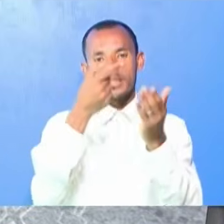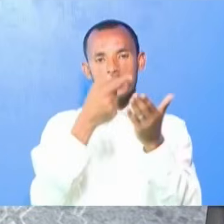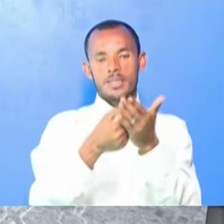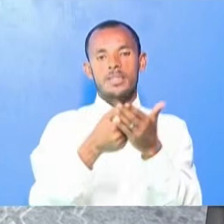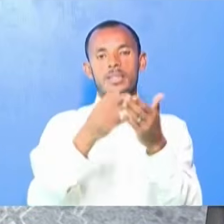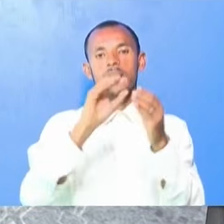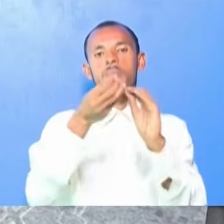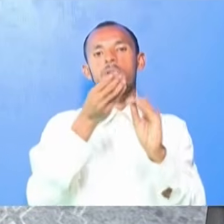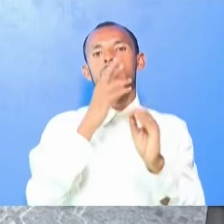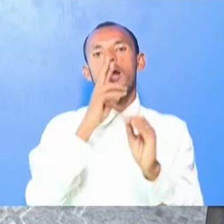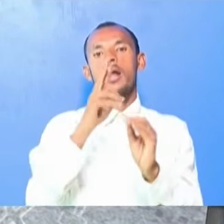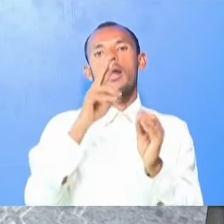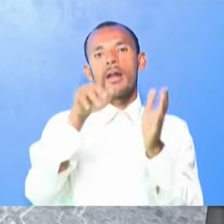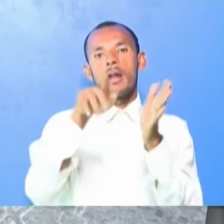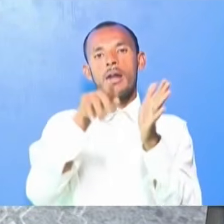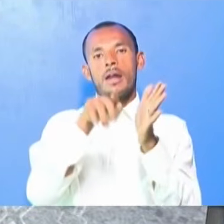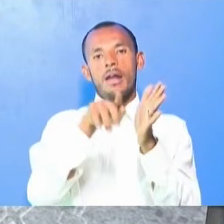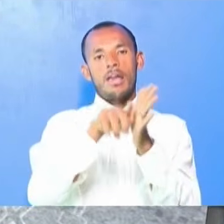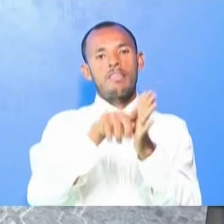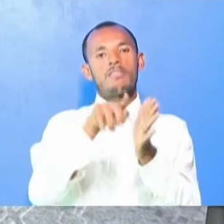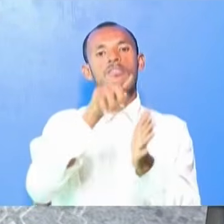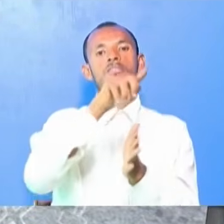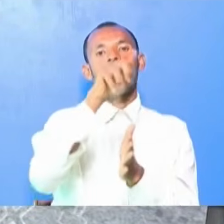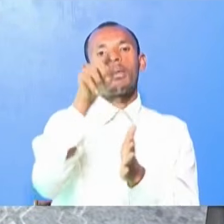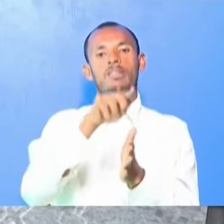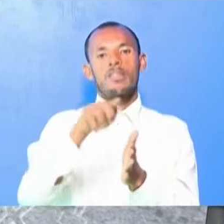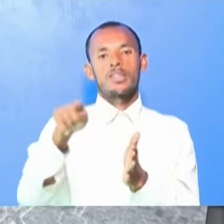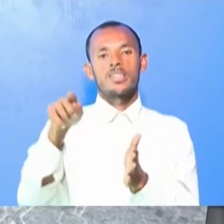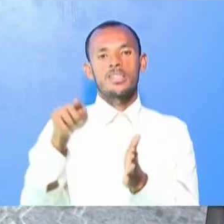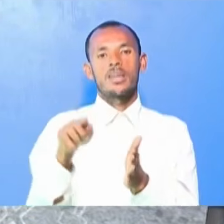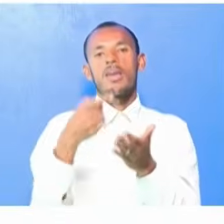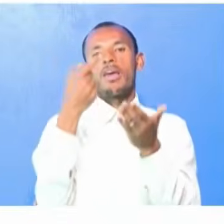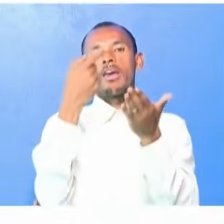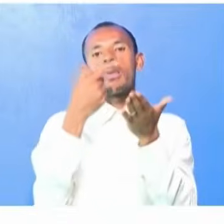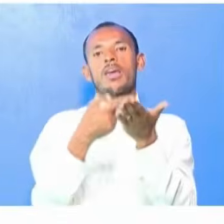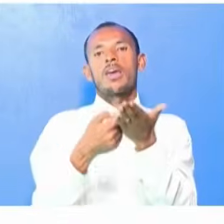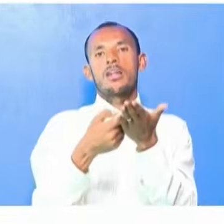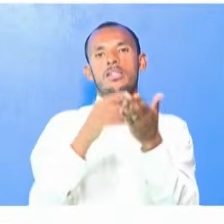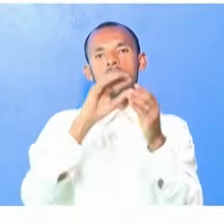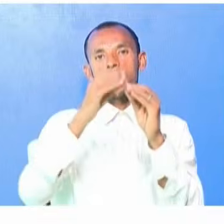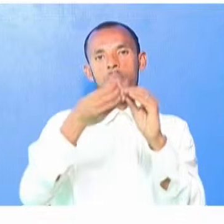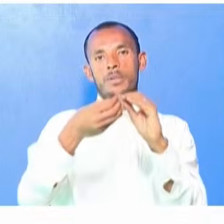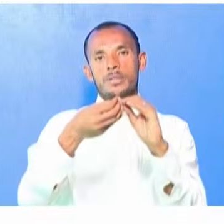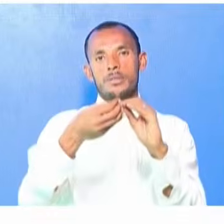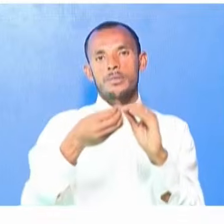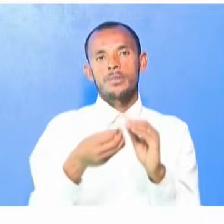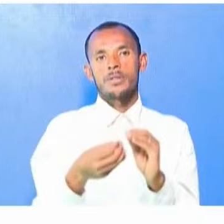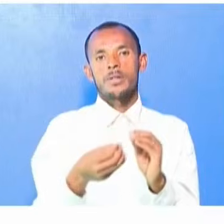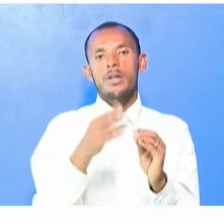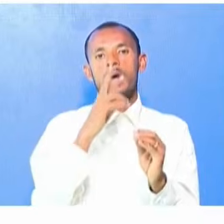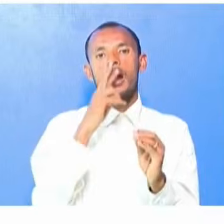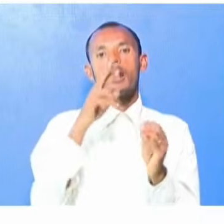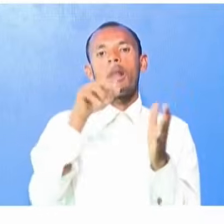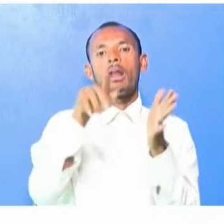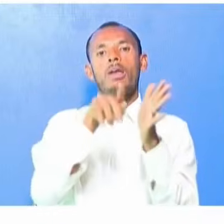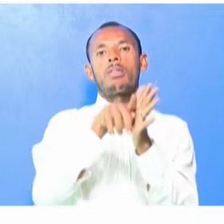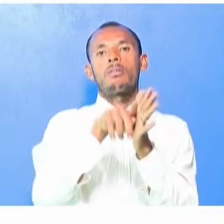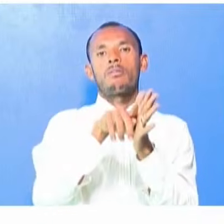are negative integers. So here the numbers are